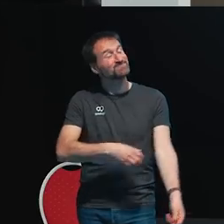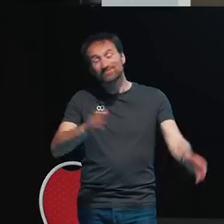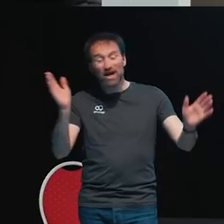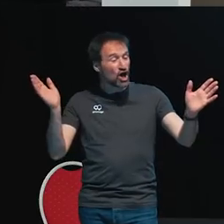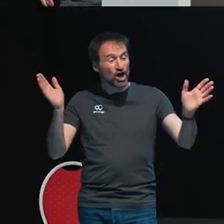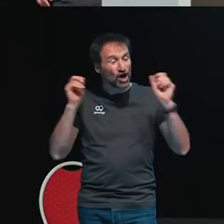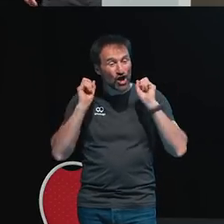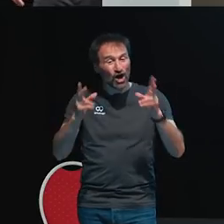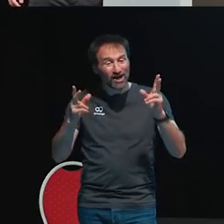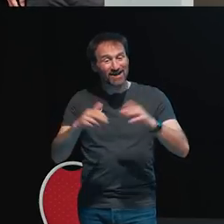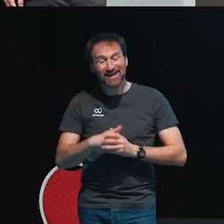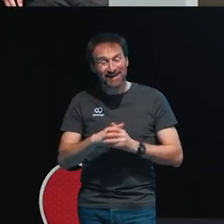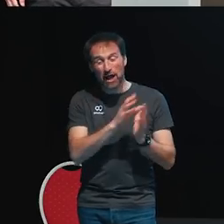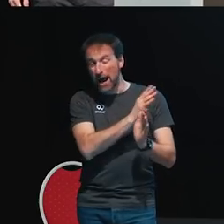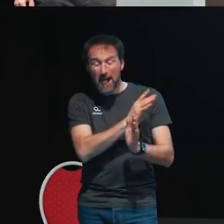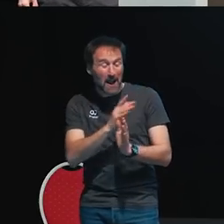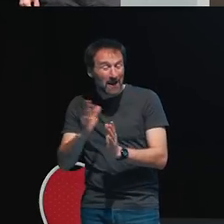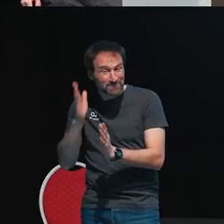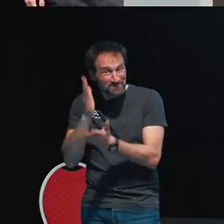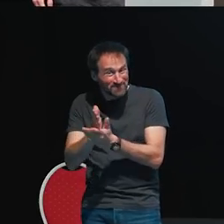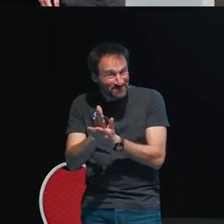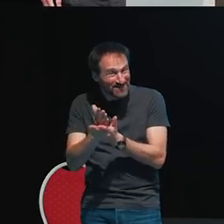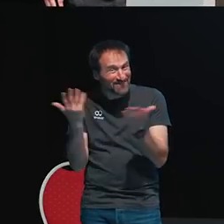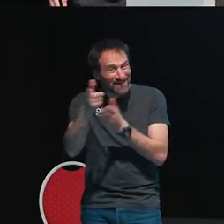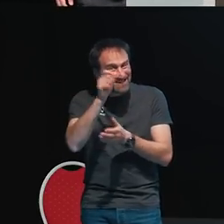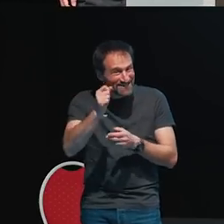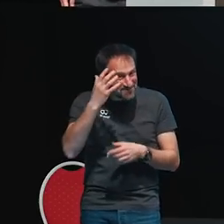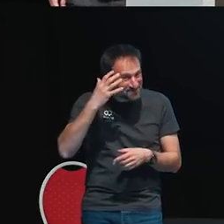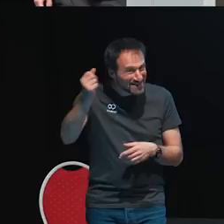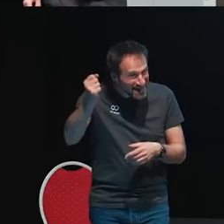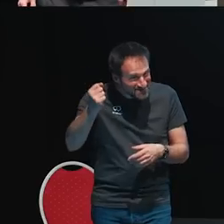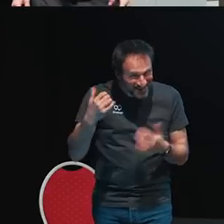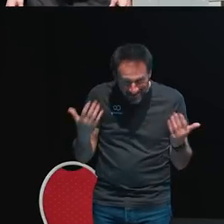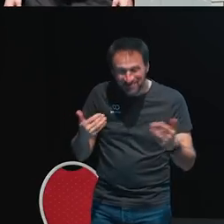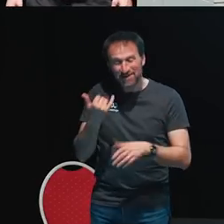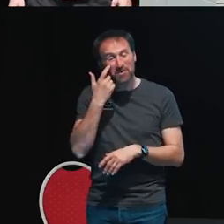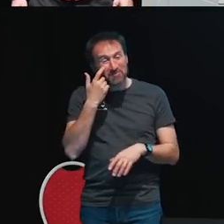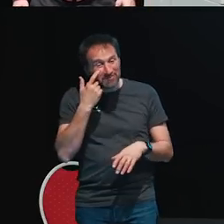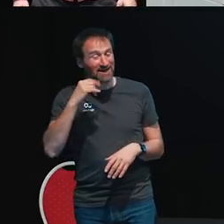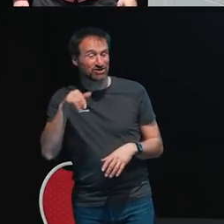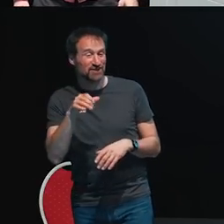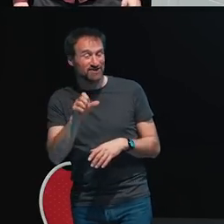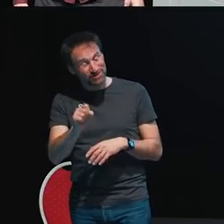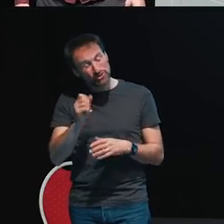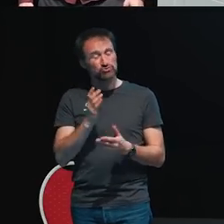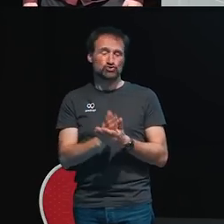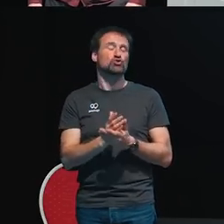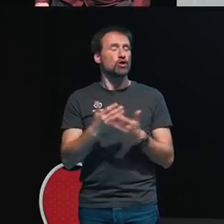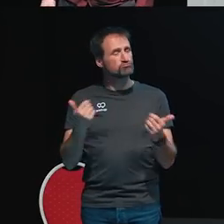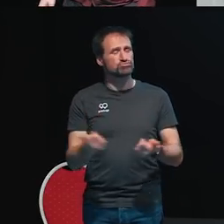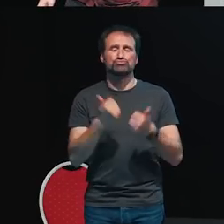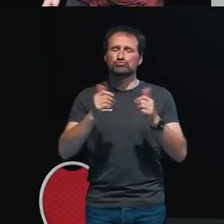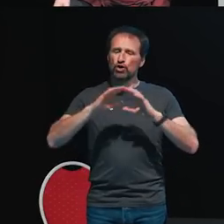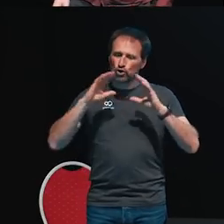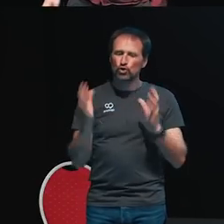All right, so let's get to the takeaways. At the moment, JavaScript is already a fairly well-rounded